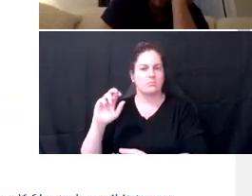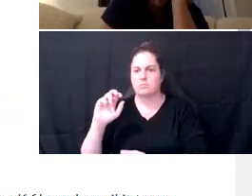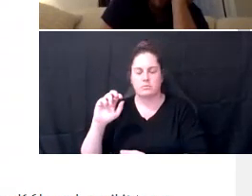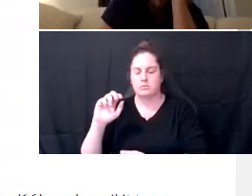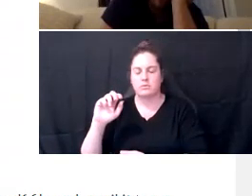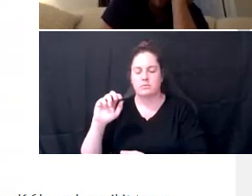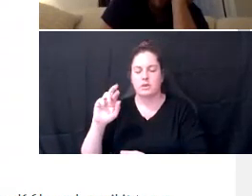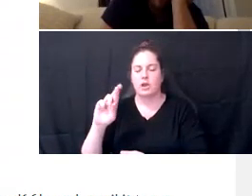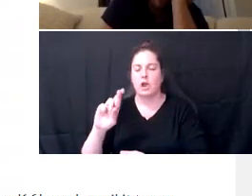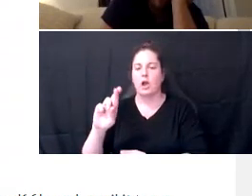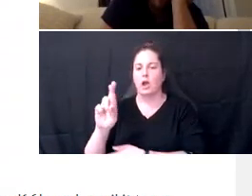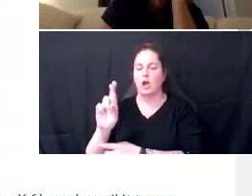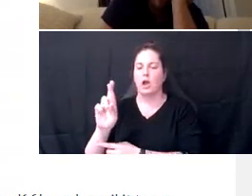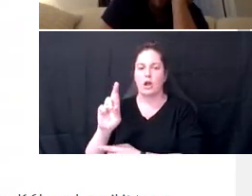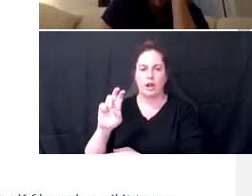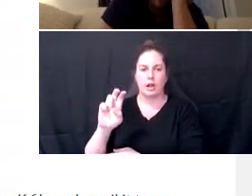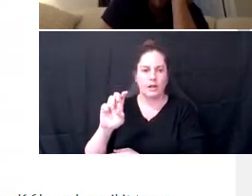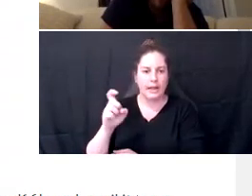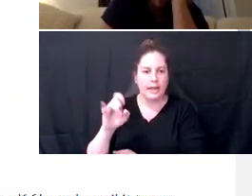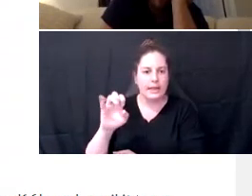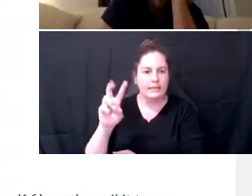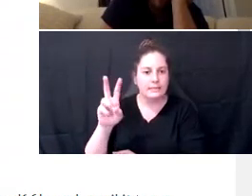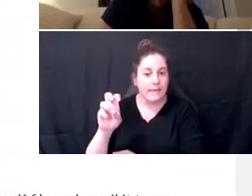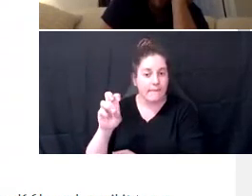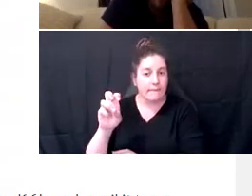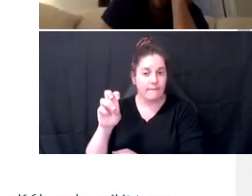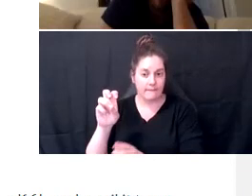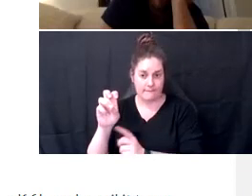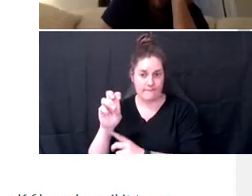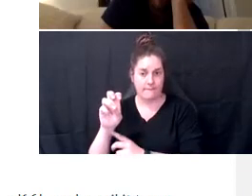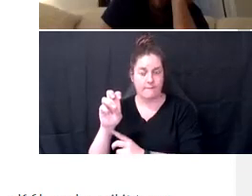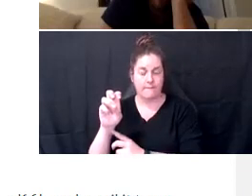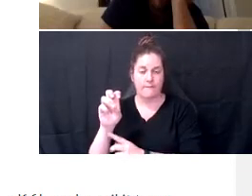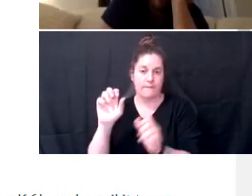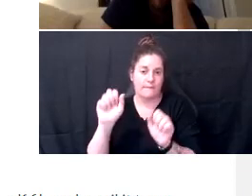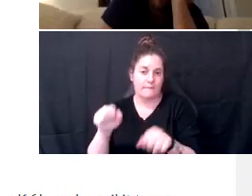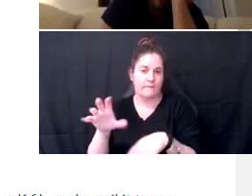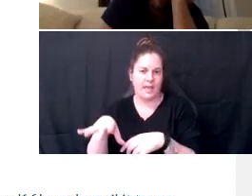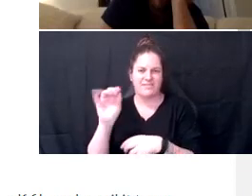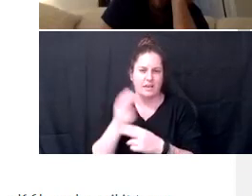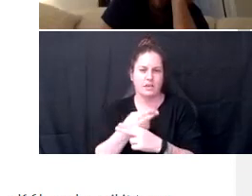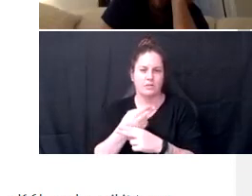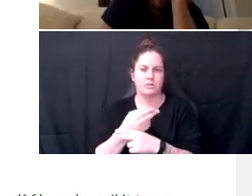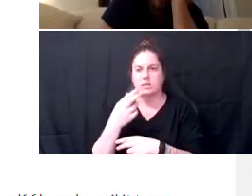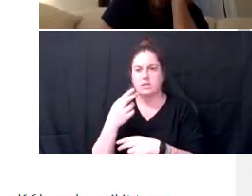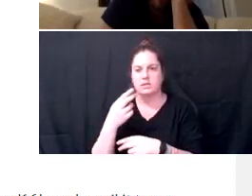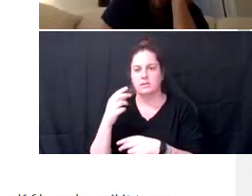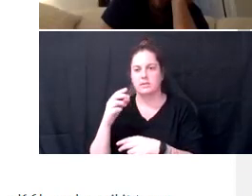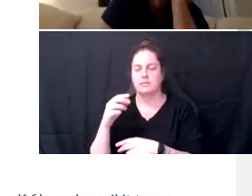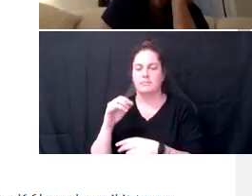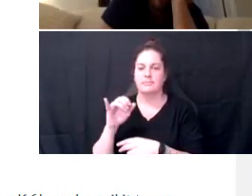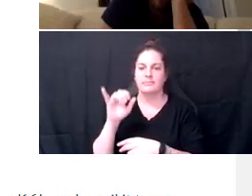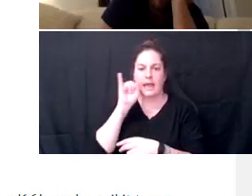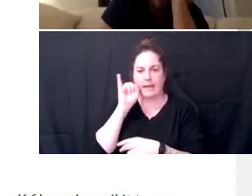RXiv app, right? And you can find it by going to the Google Play Store or the iTunes Store. If you